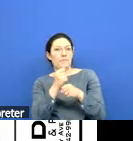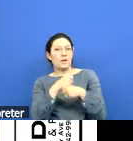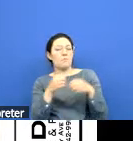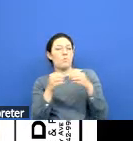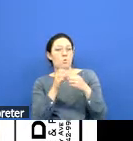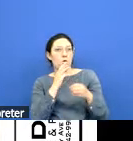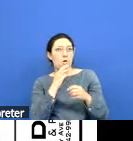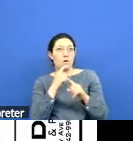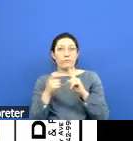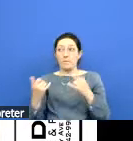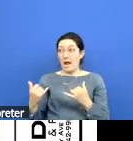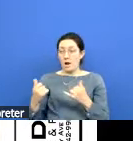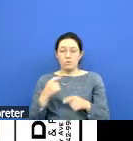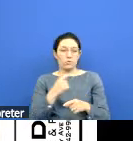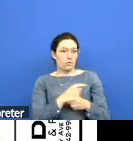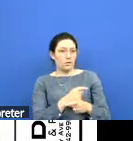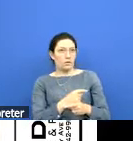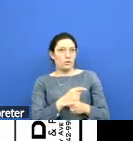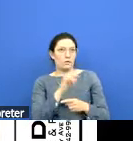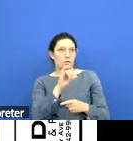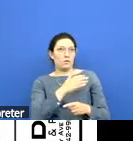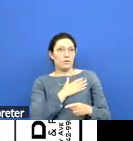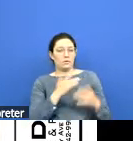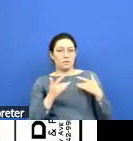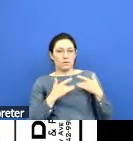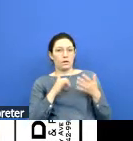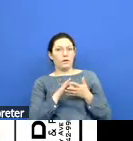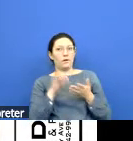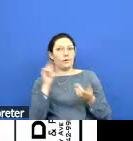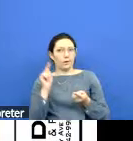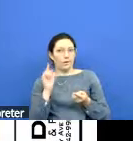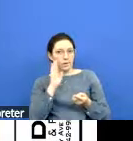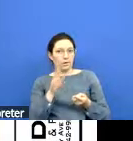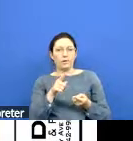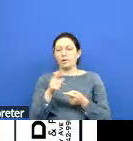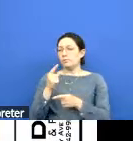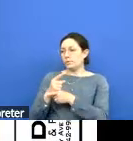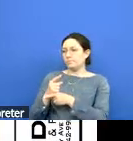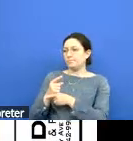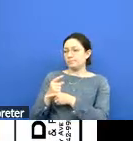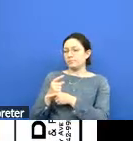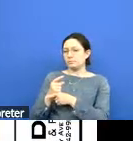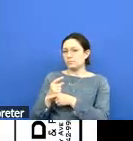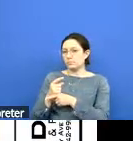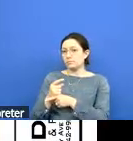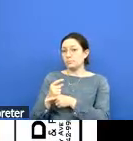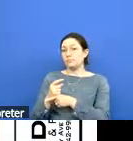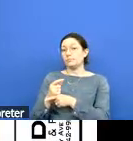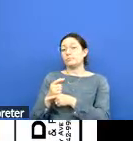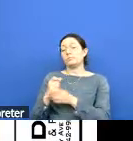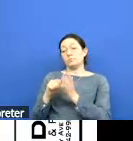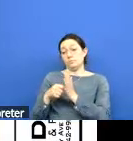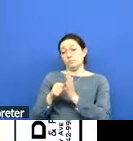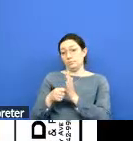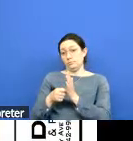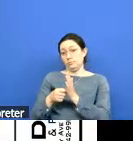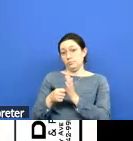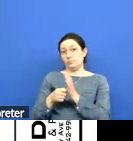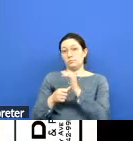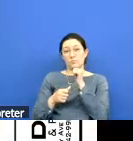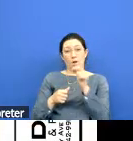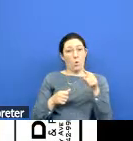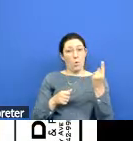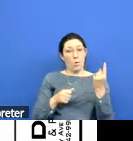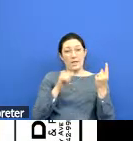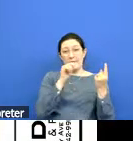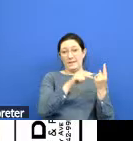is now. Yeah, that's Right. what my concern was. But I will also be clear, there's a lot more than just this development that goes